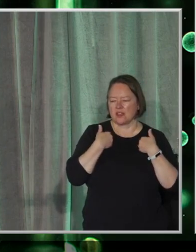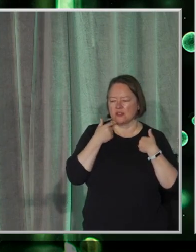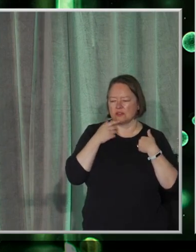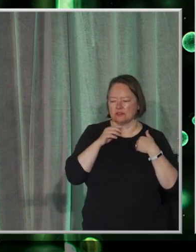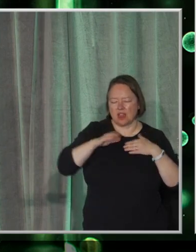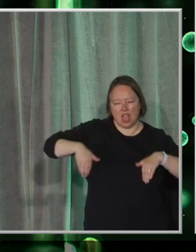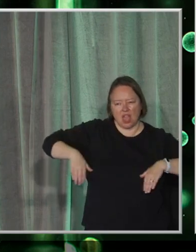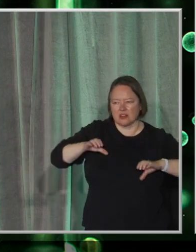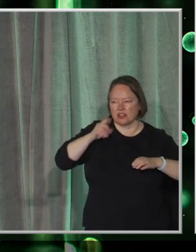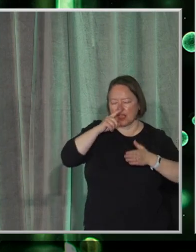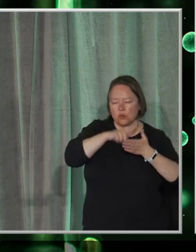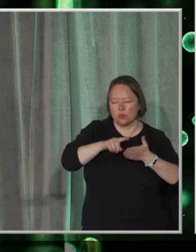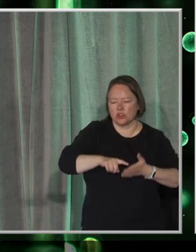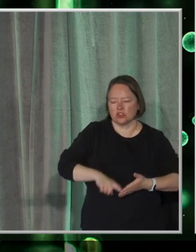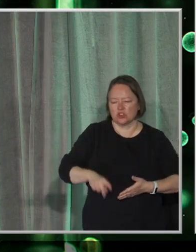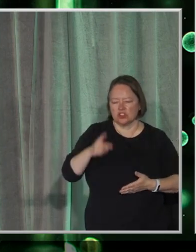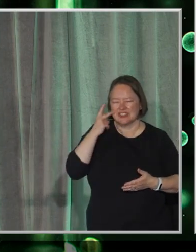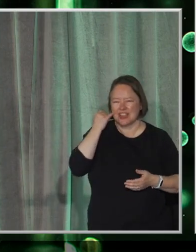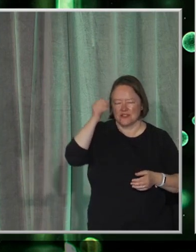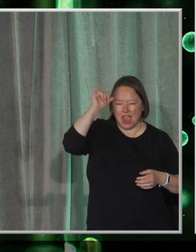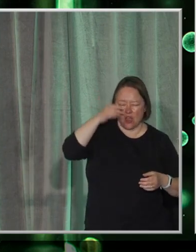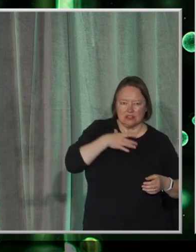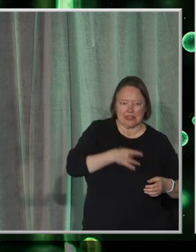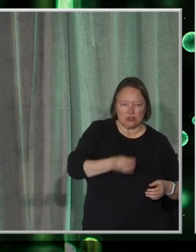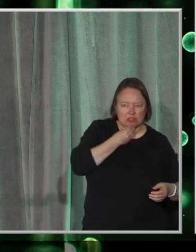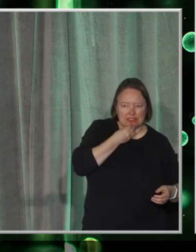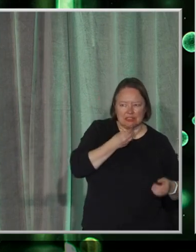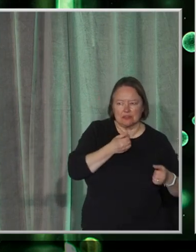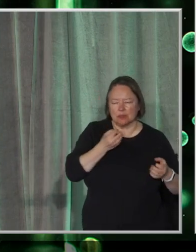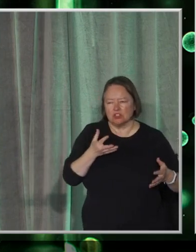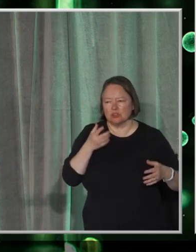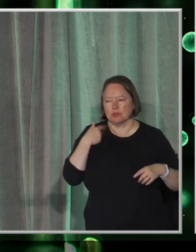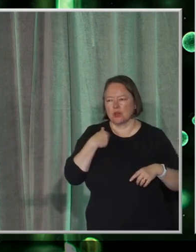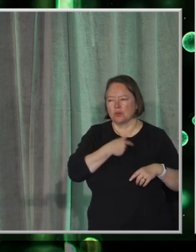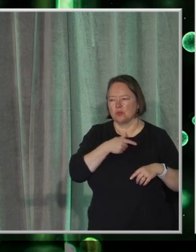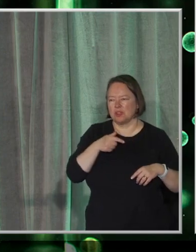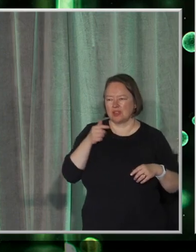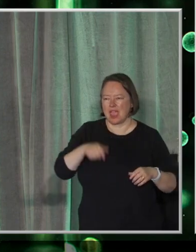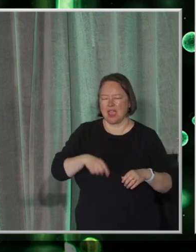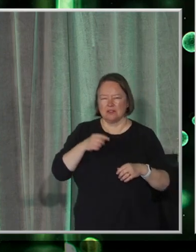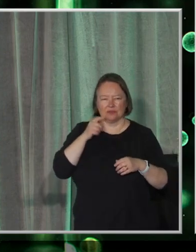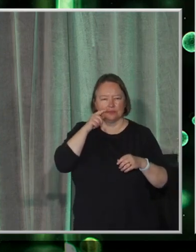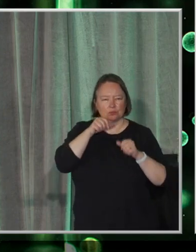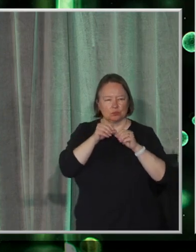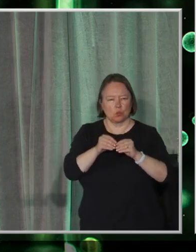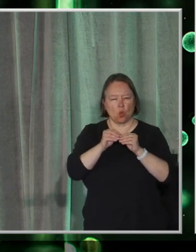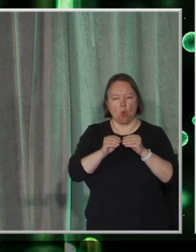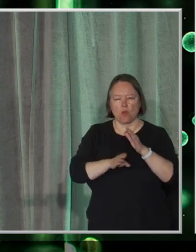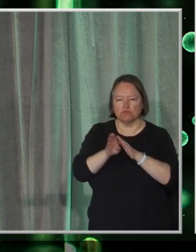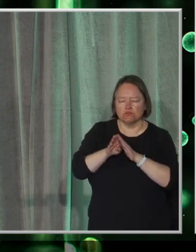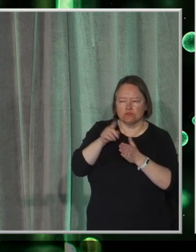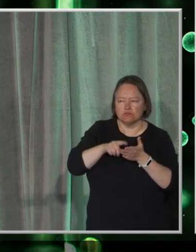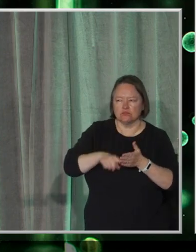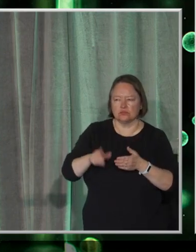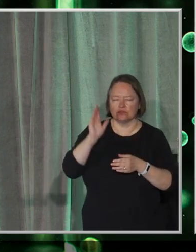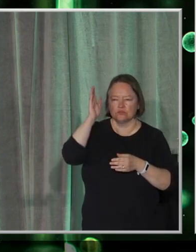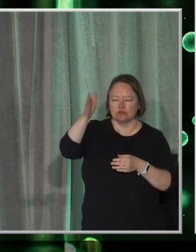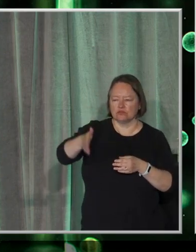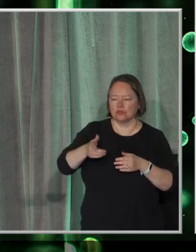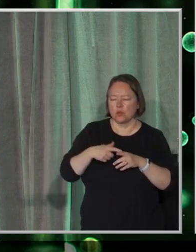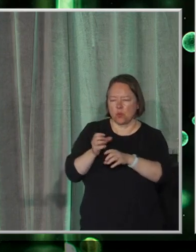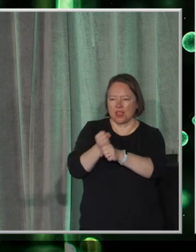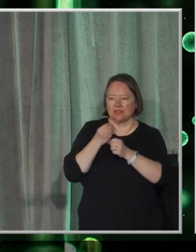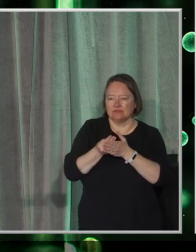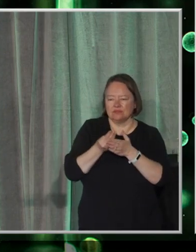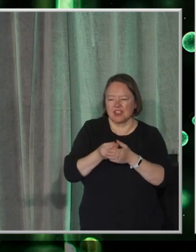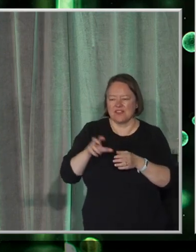see why the cows don't like it very much, but we just think that it's that reason. So that will, after we get the funds, we'll invest